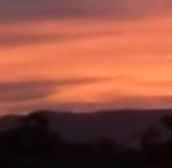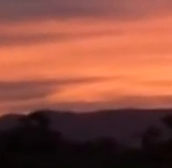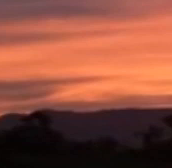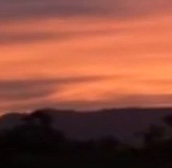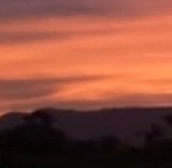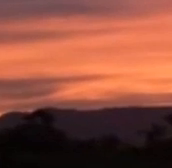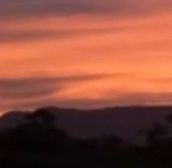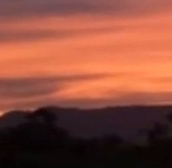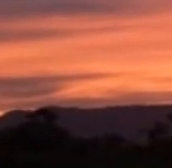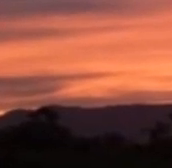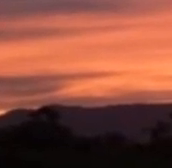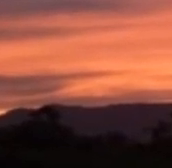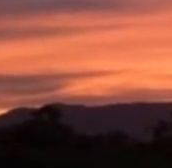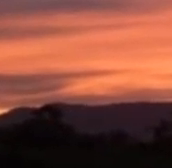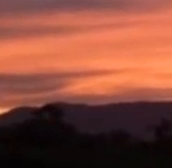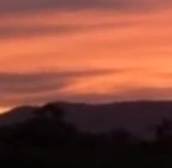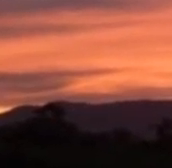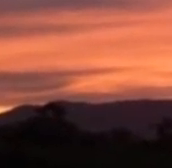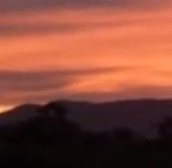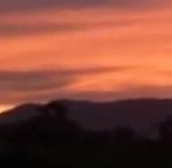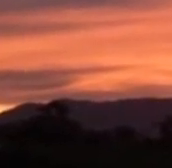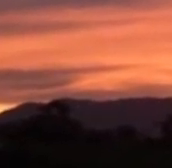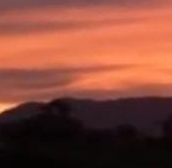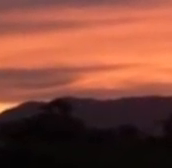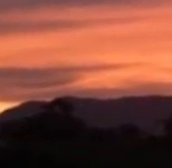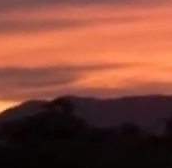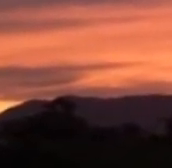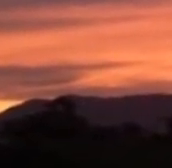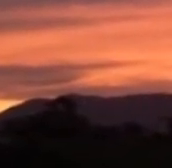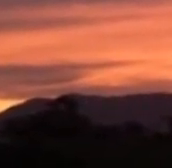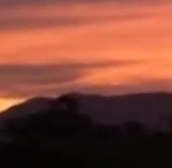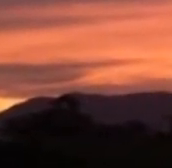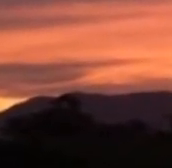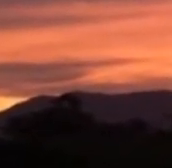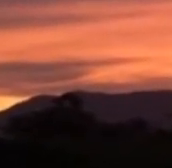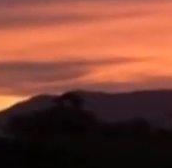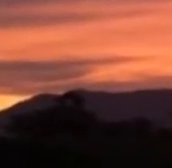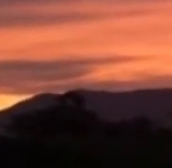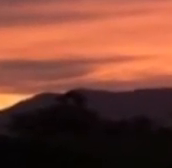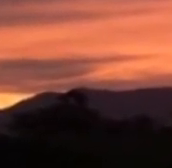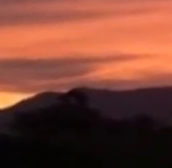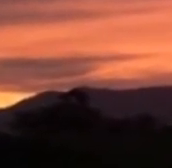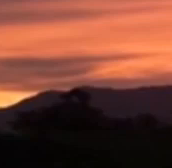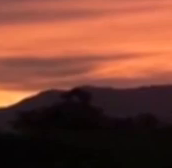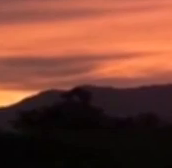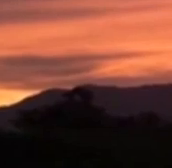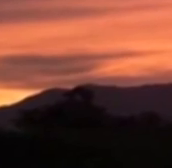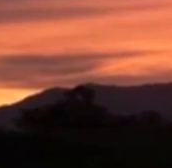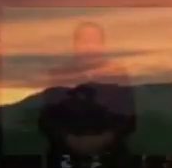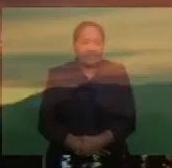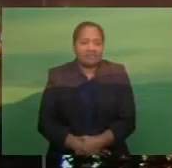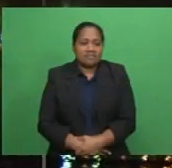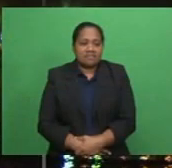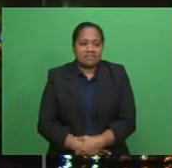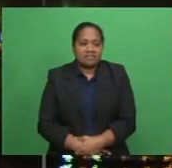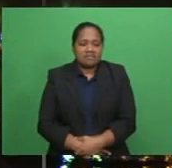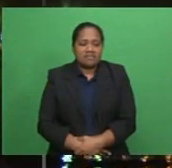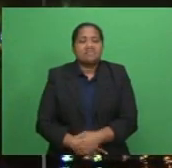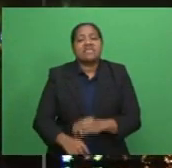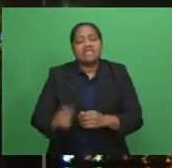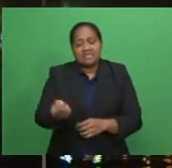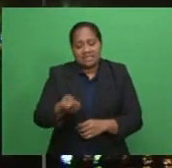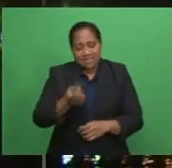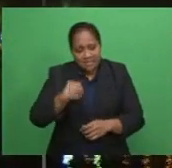at 6:24 this morning at the Nausori Highlands, taken by D. Lave. And you can send us